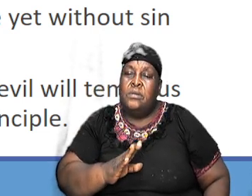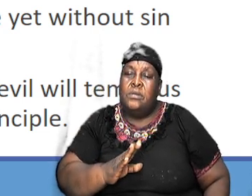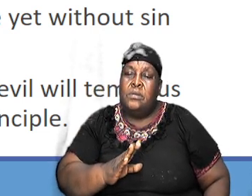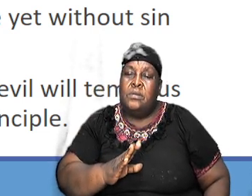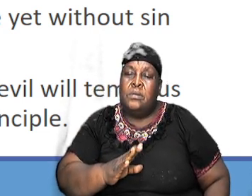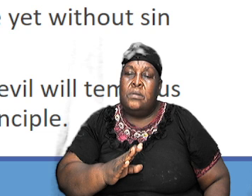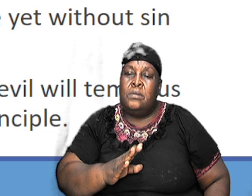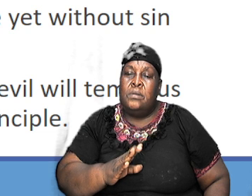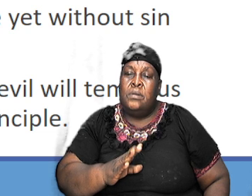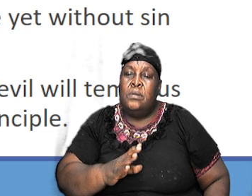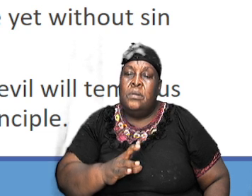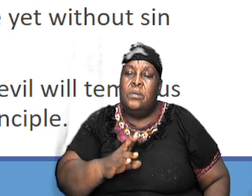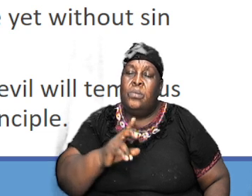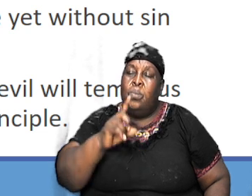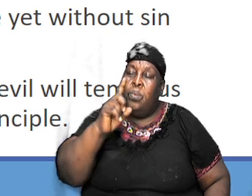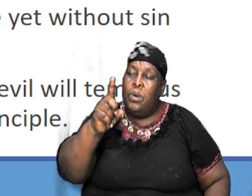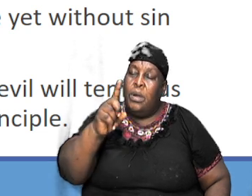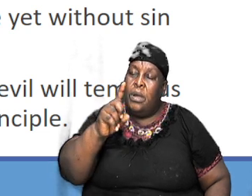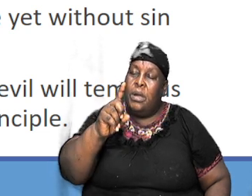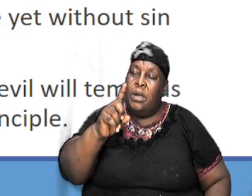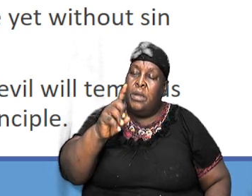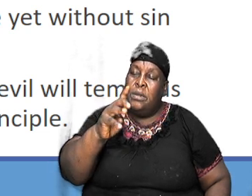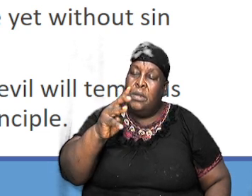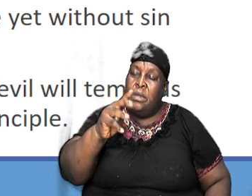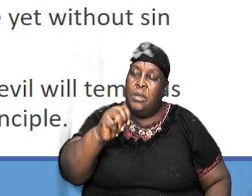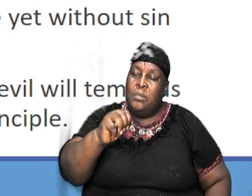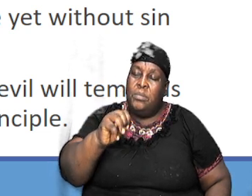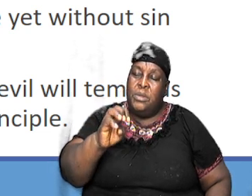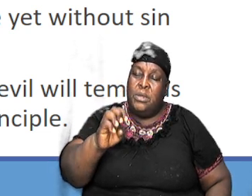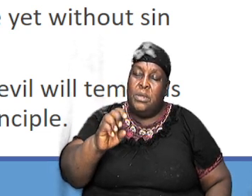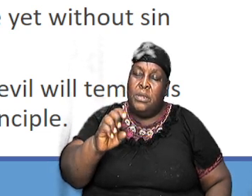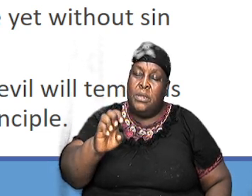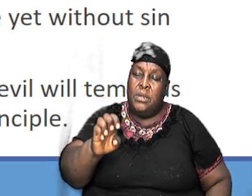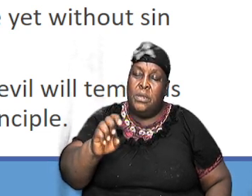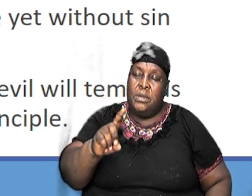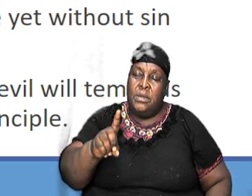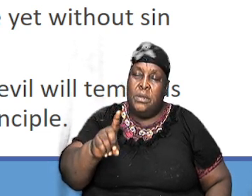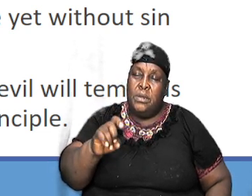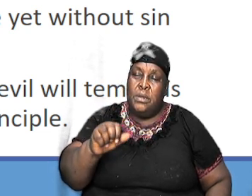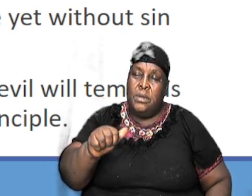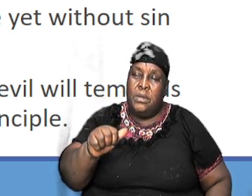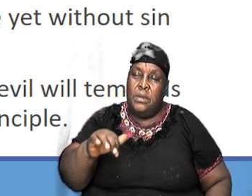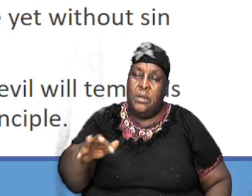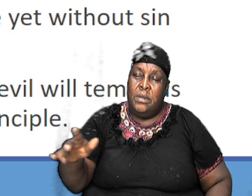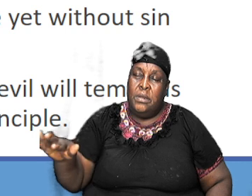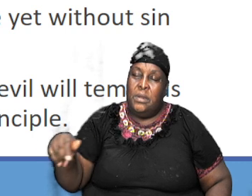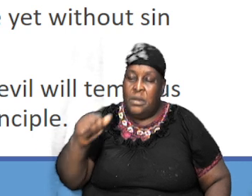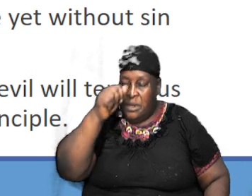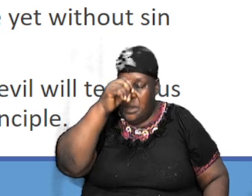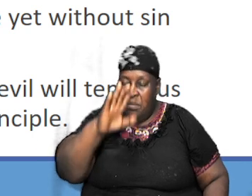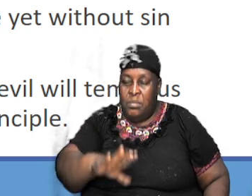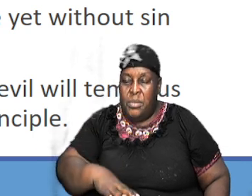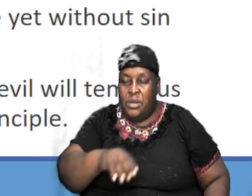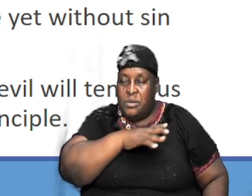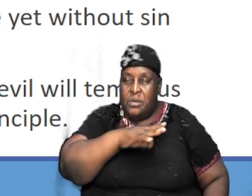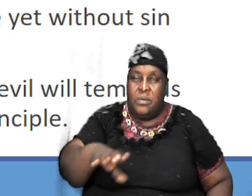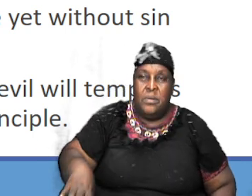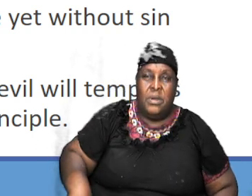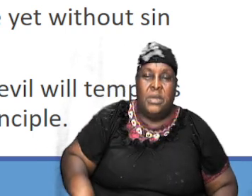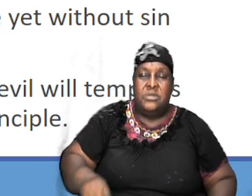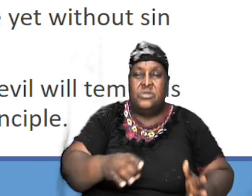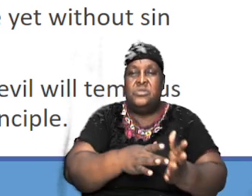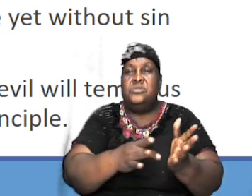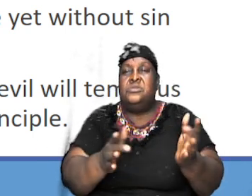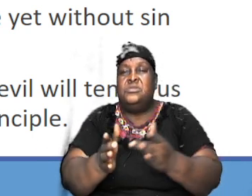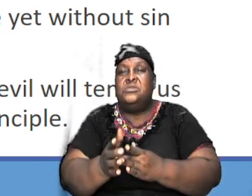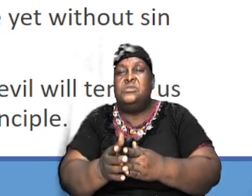and there is one mediator between God and man, the man Christ Jesus. So not only was Jesus, as